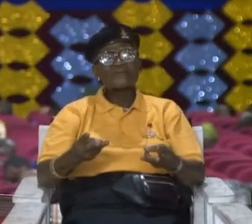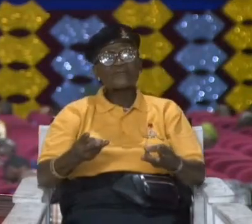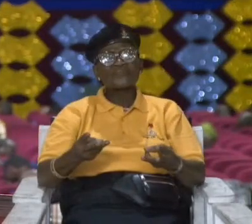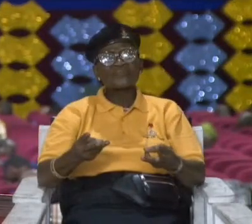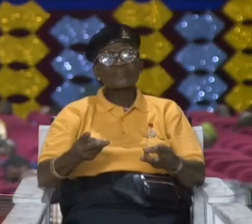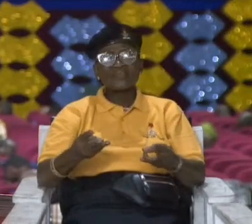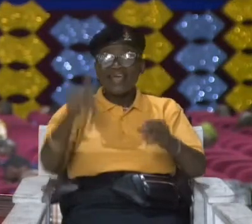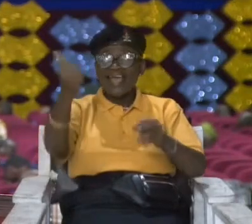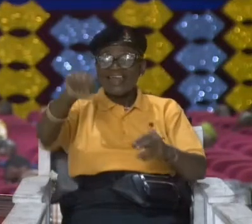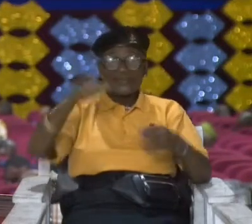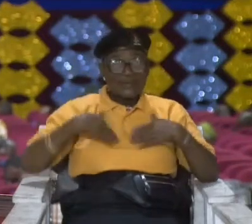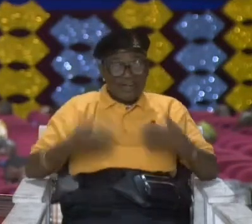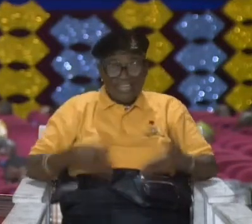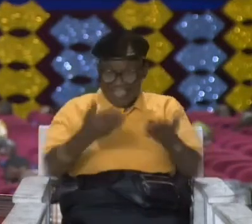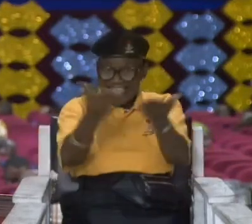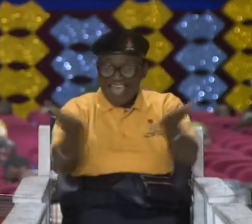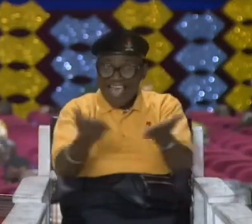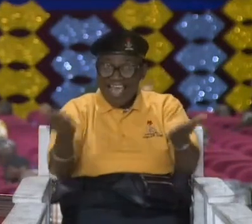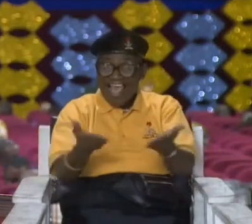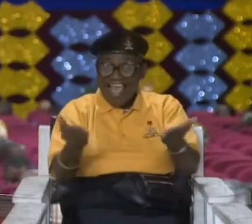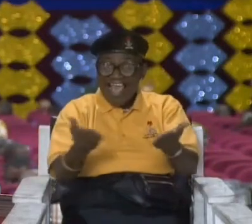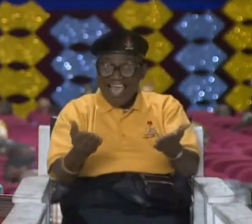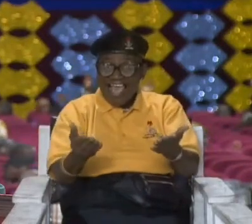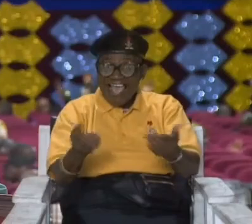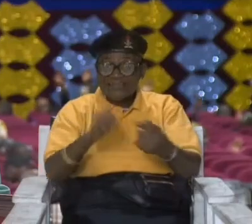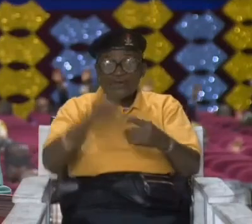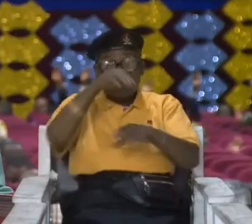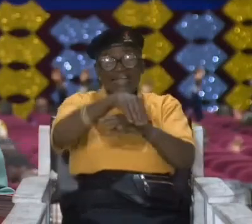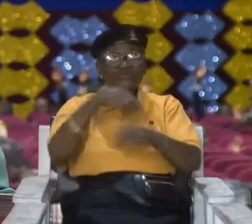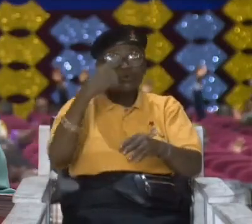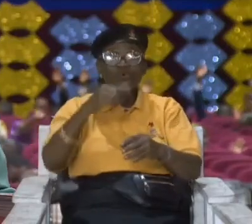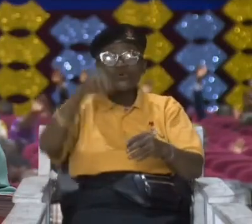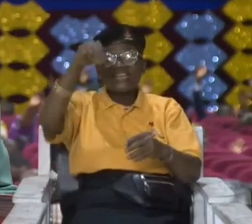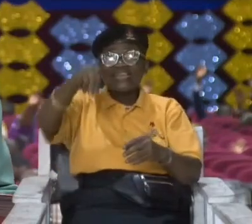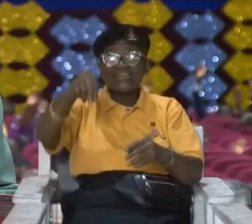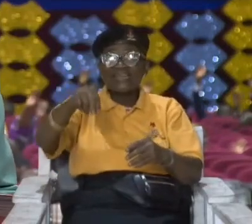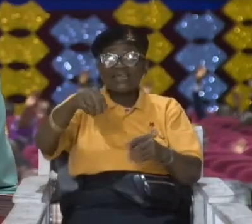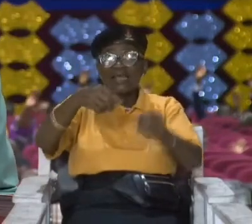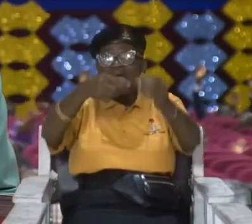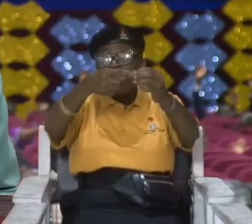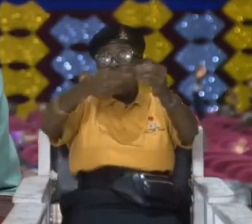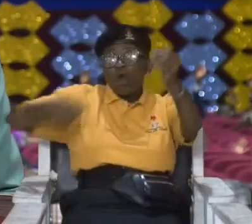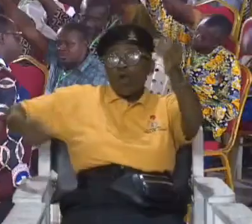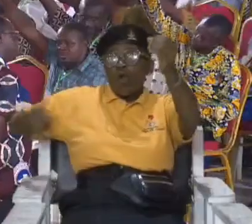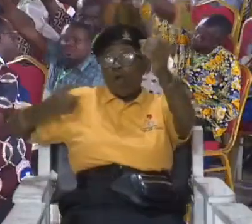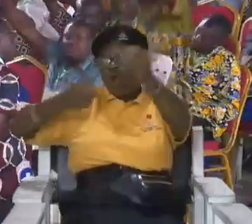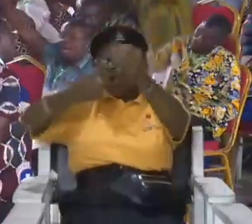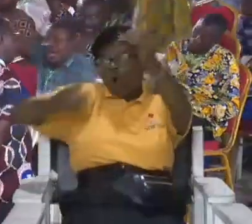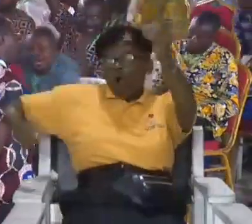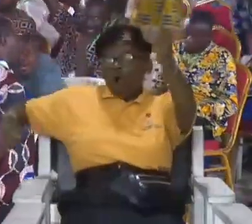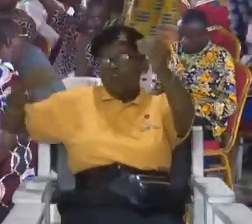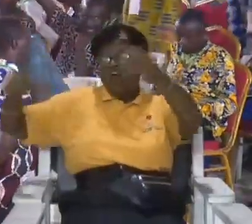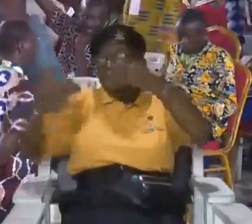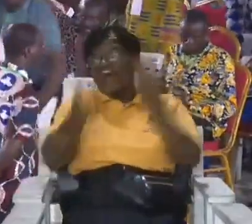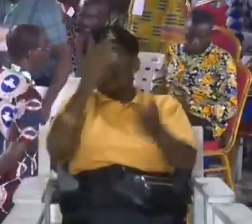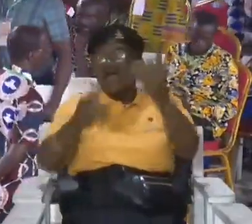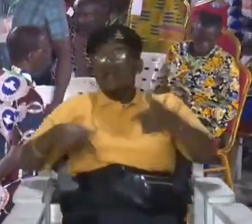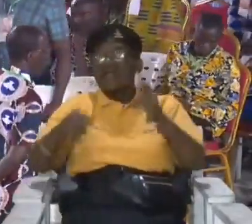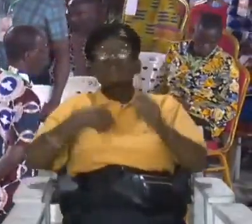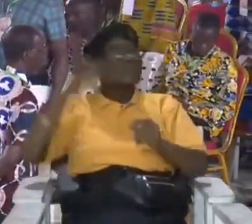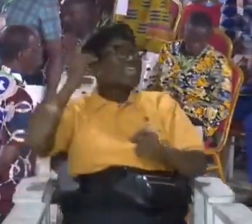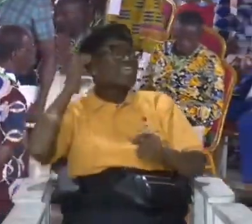Is anybody here tonight who need a rod of fire? Let me hear you shout hallelujah.